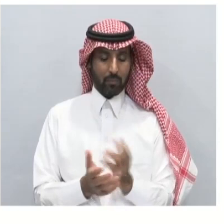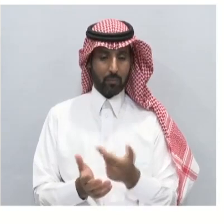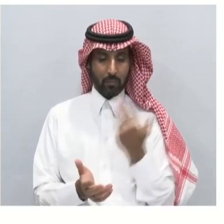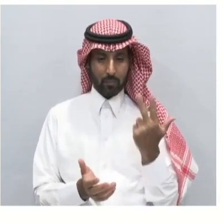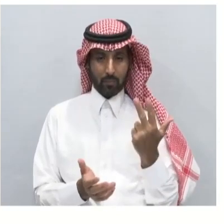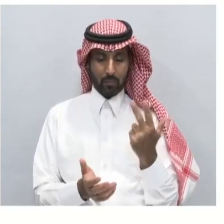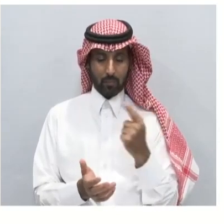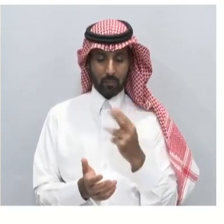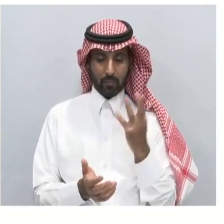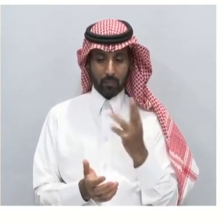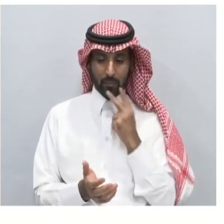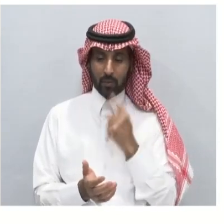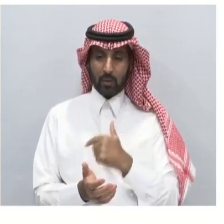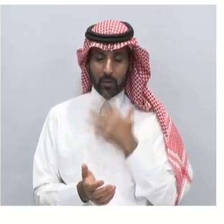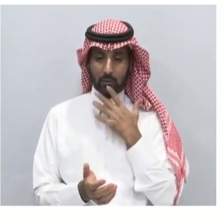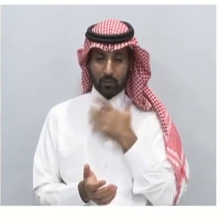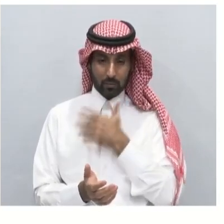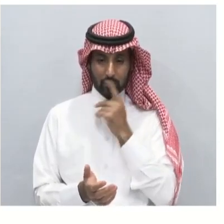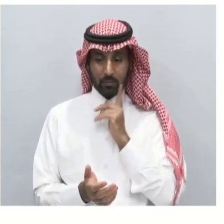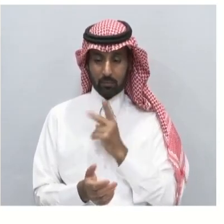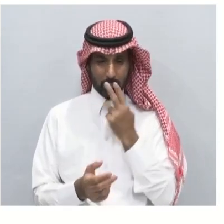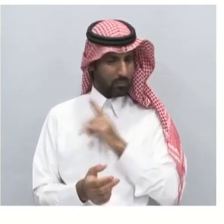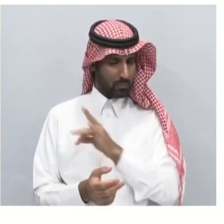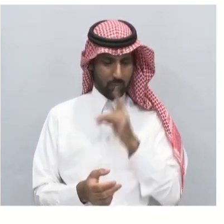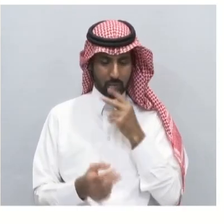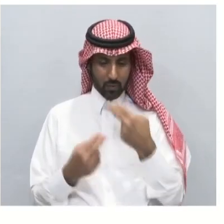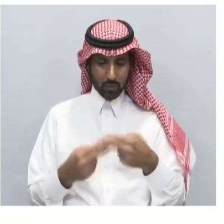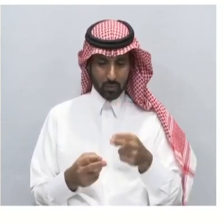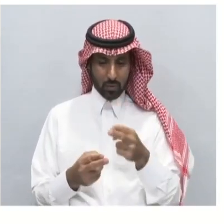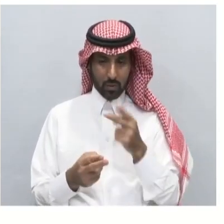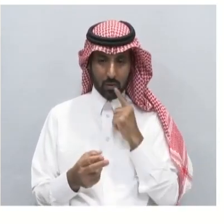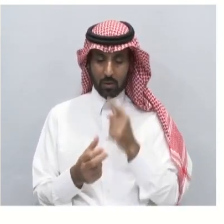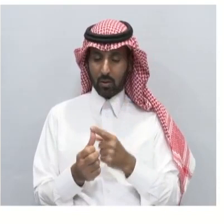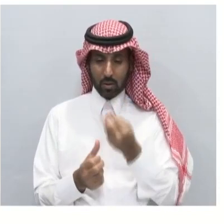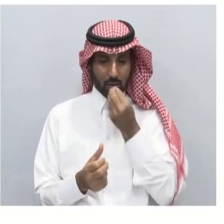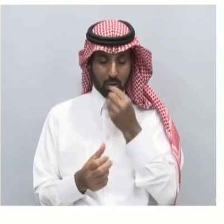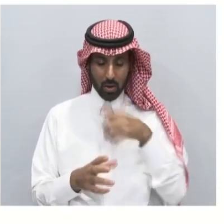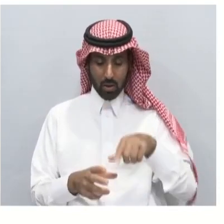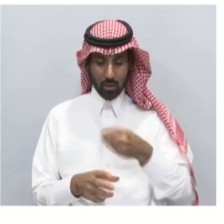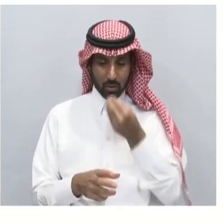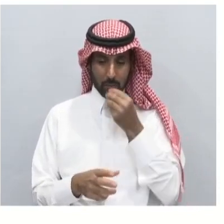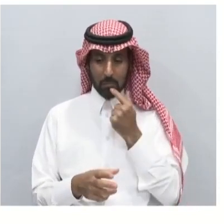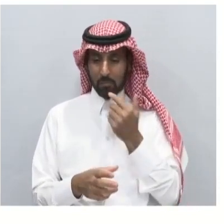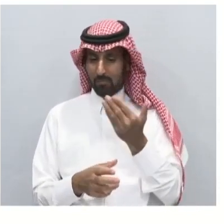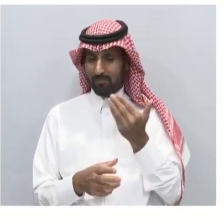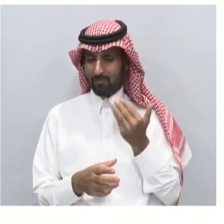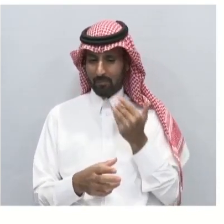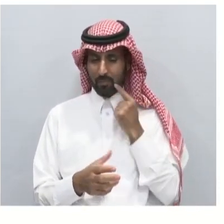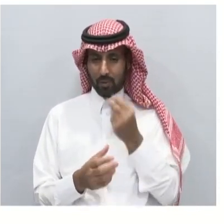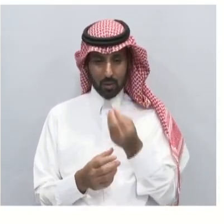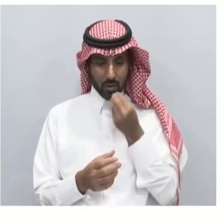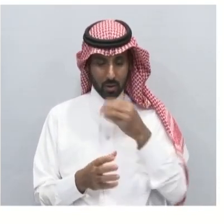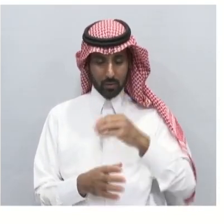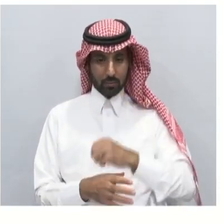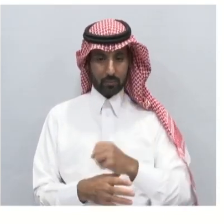Number three, my parents never allow us to eat dessert before dinner, okay?